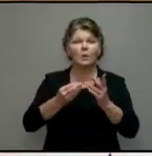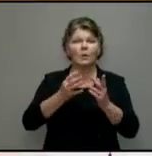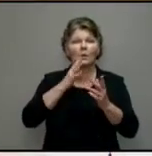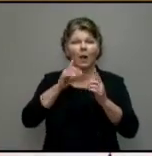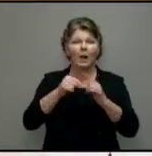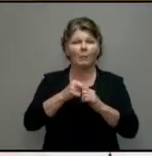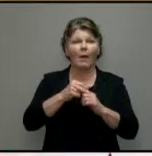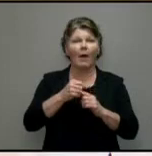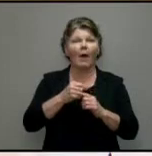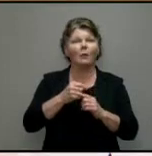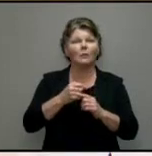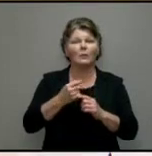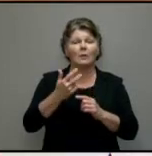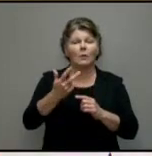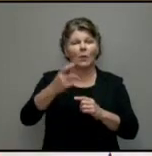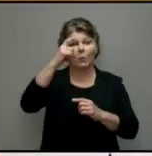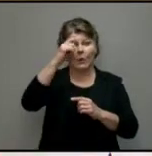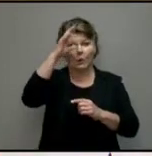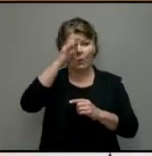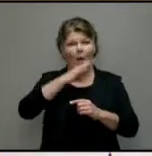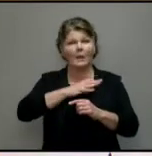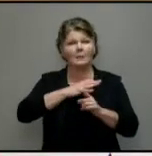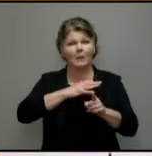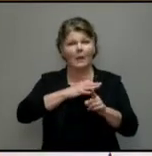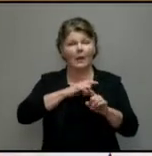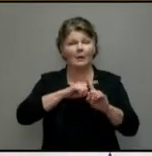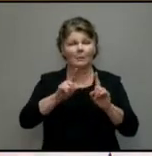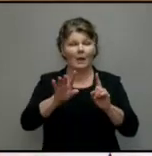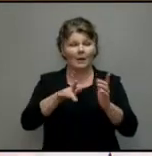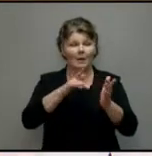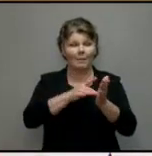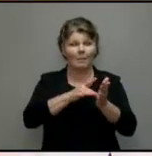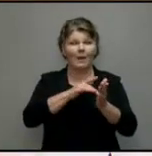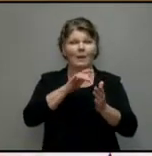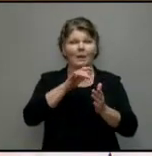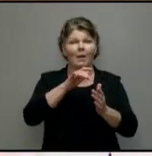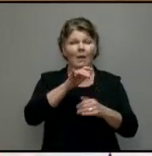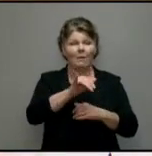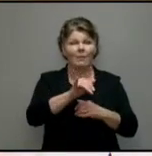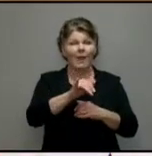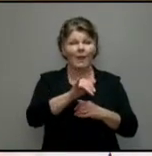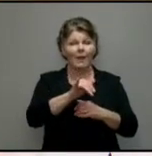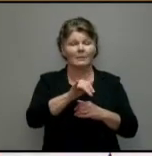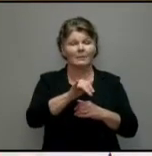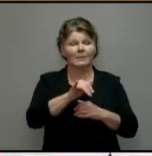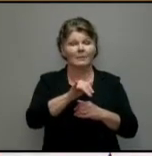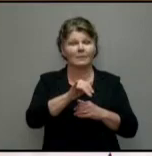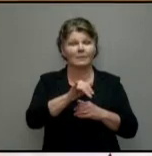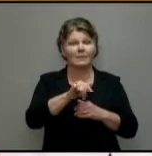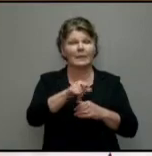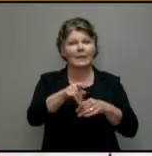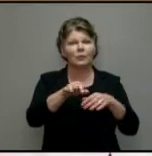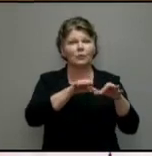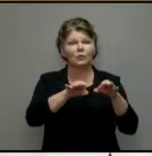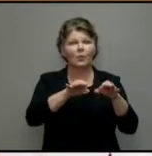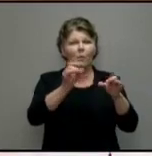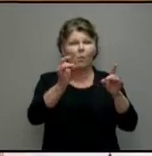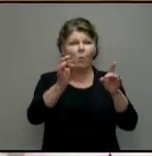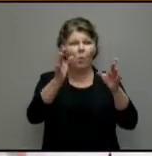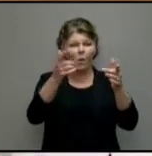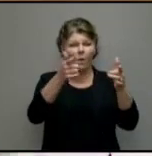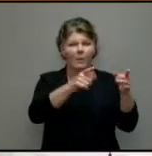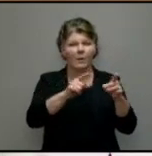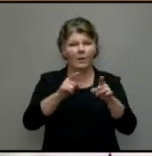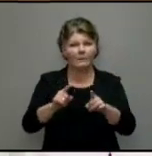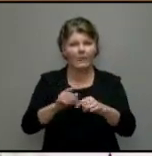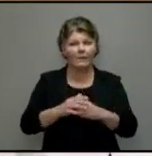smack dab in the middle of Matthew's incarnation account, he describes a most violent event. But